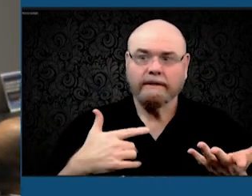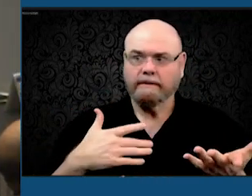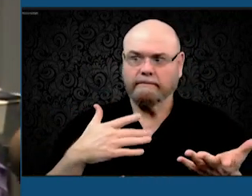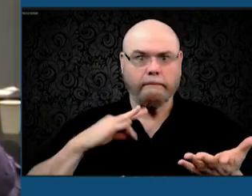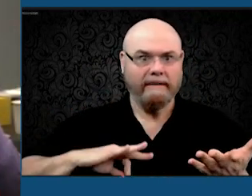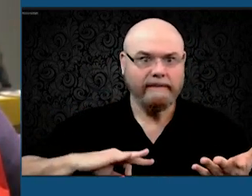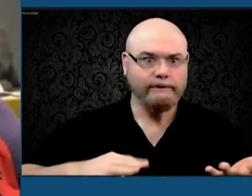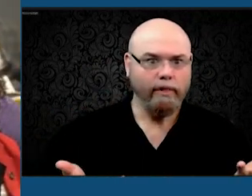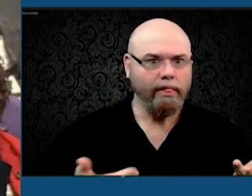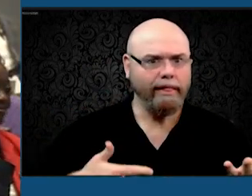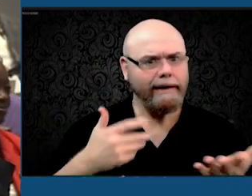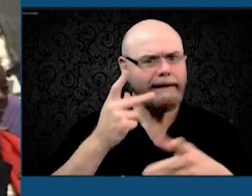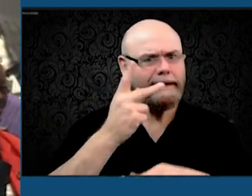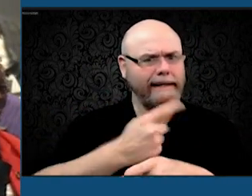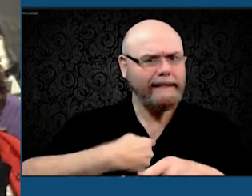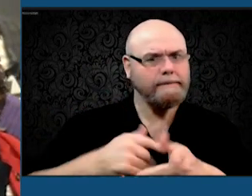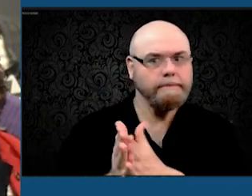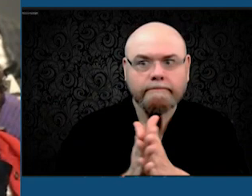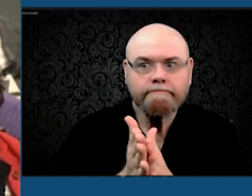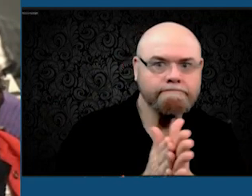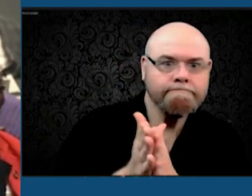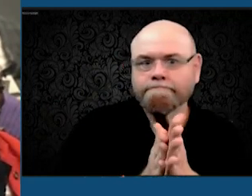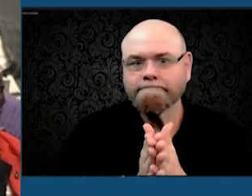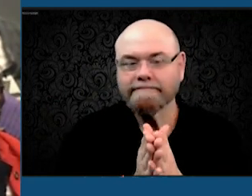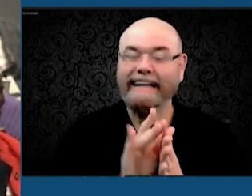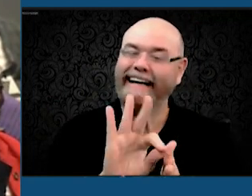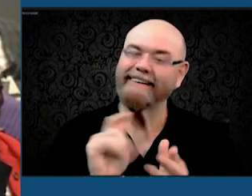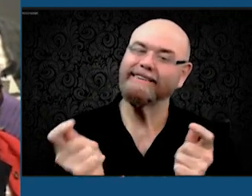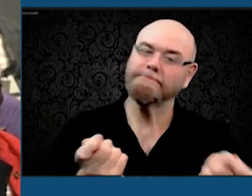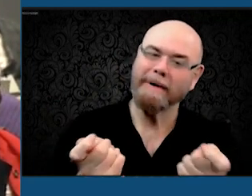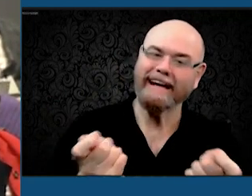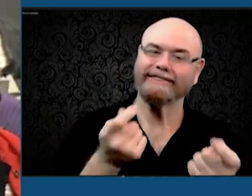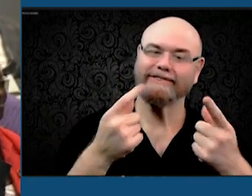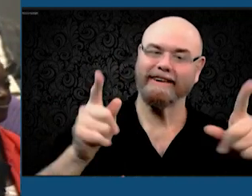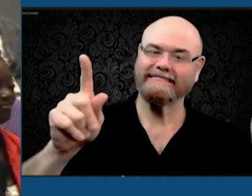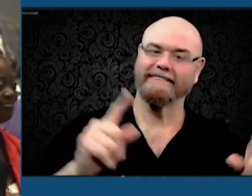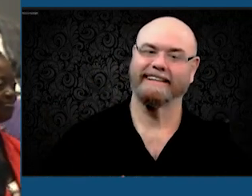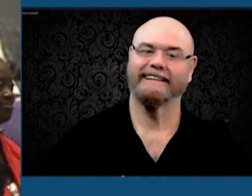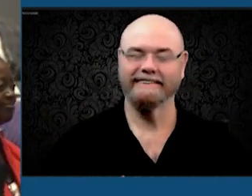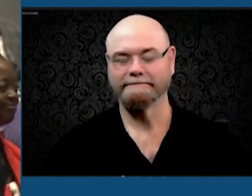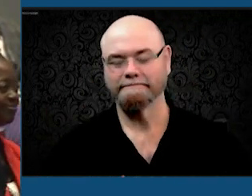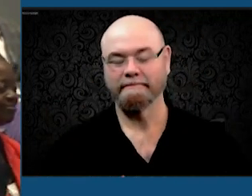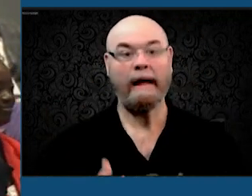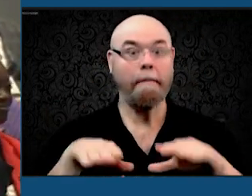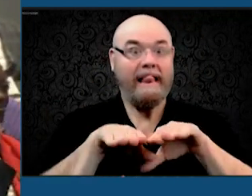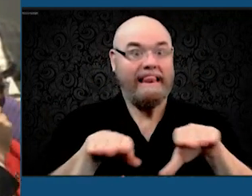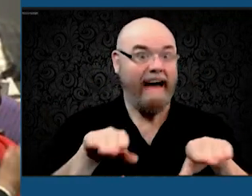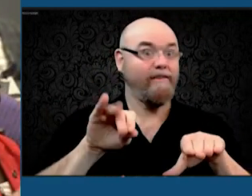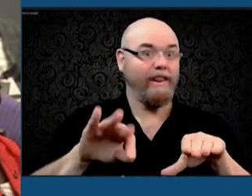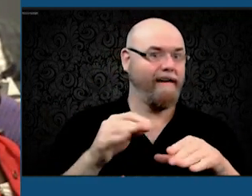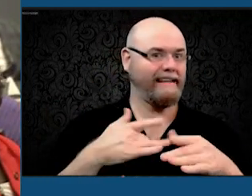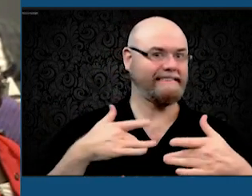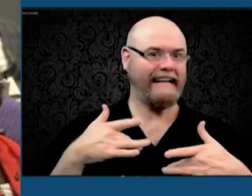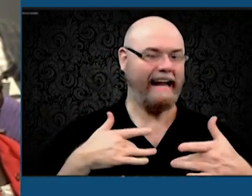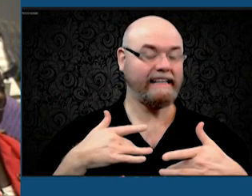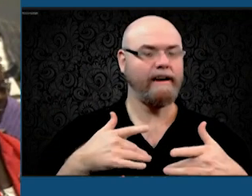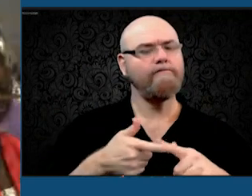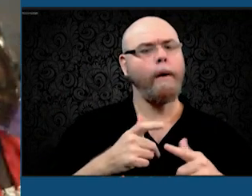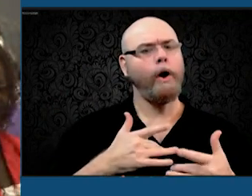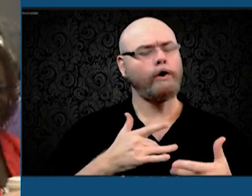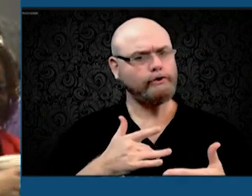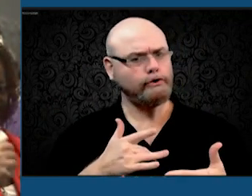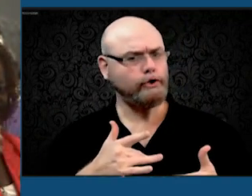can be motivating if it's managed effectively. It's the levels of anxiety. You can go from being concerned to having